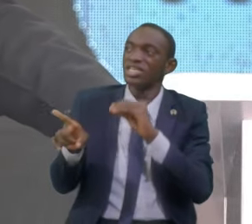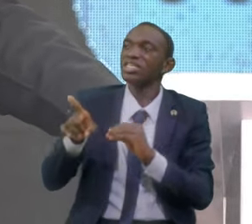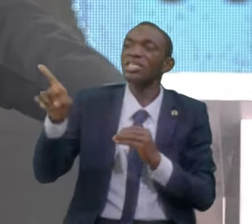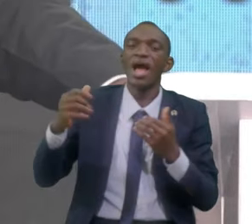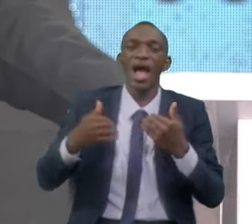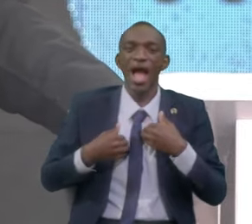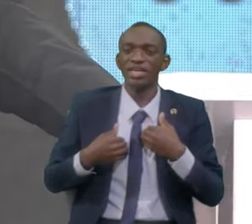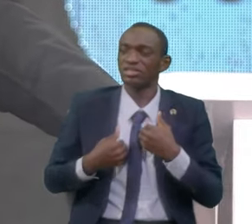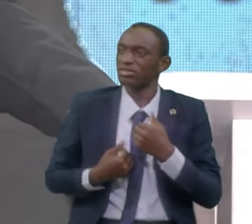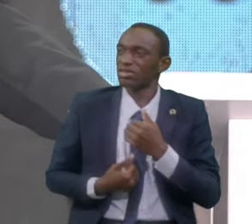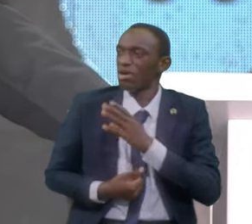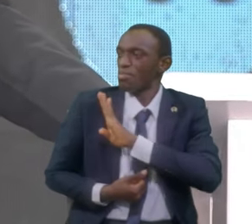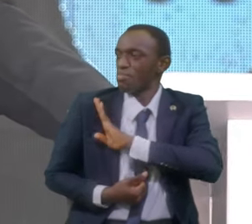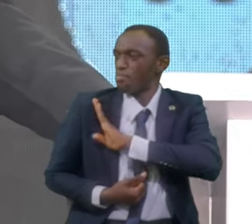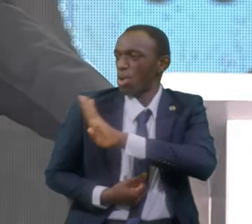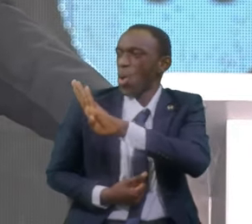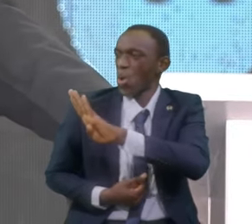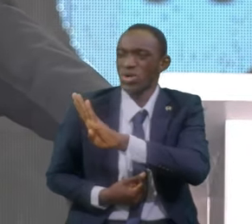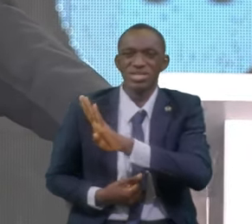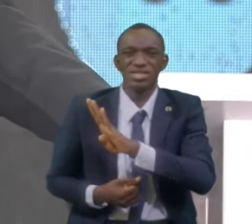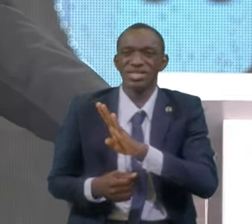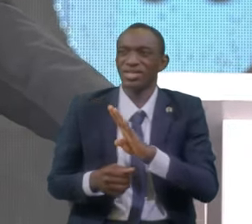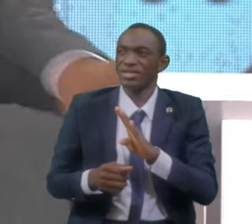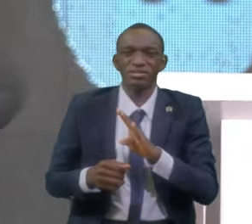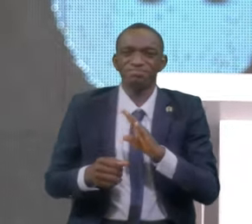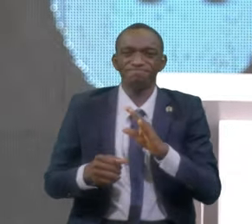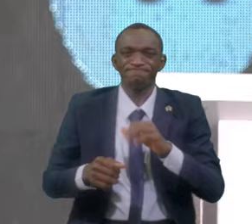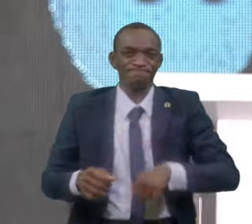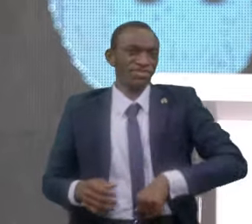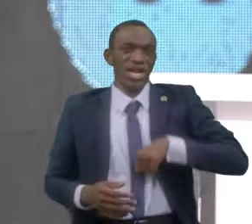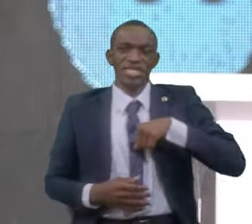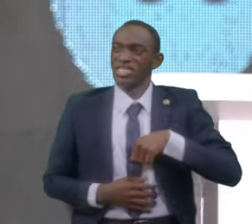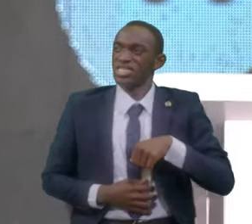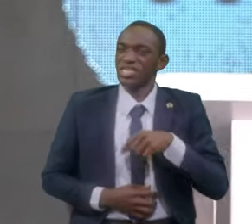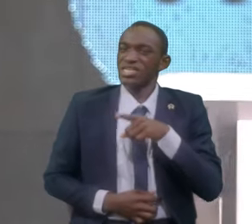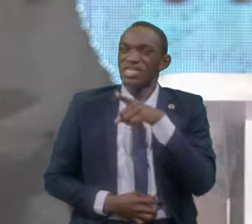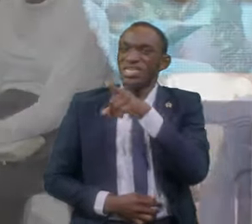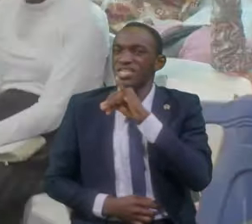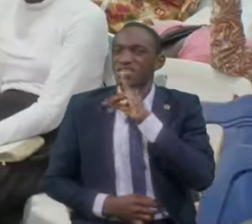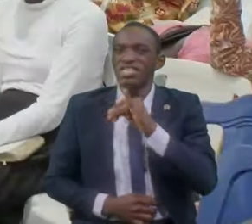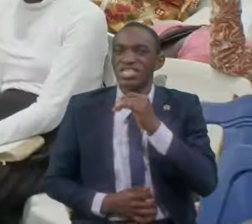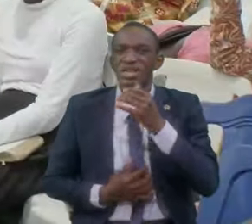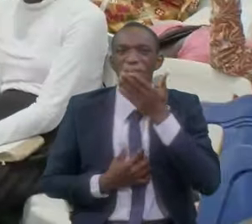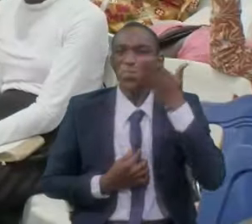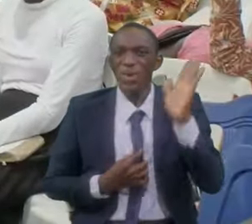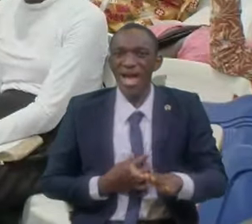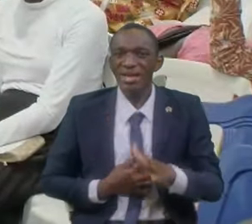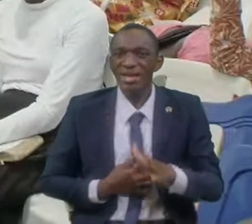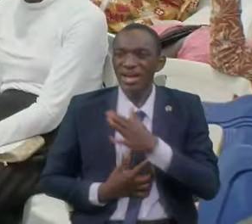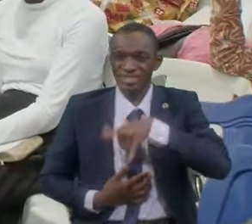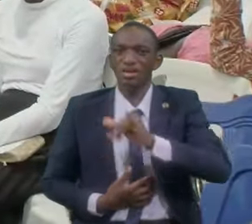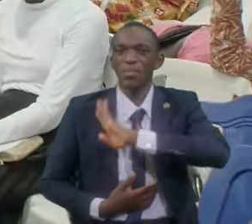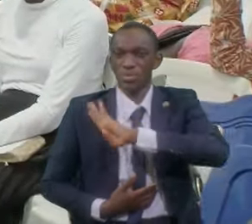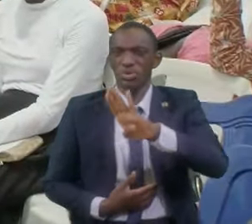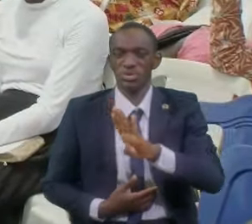effrontery. He's so proud in his evil, and he's brazen. Brazen, not bow